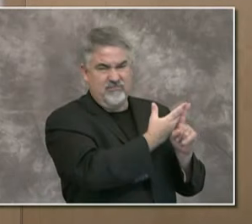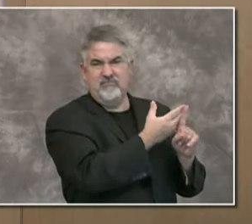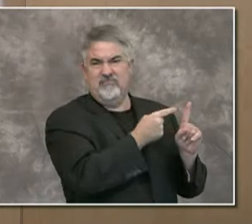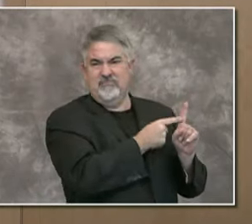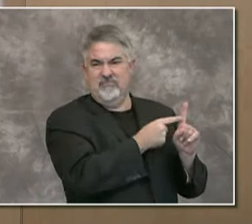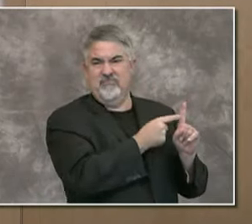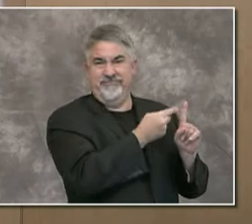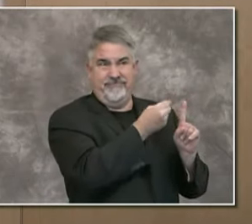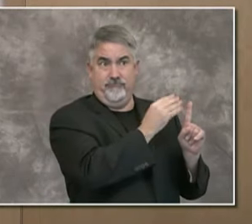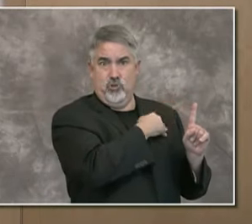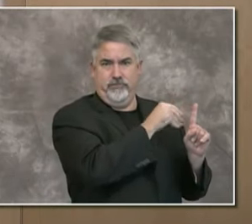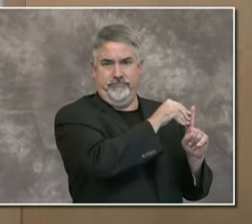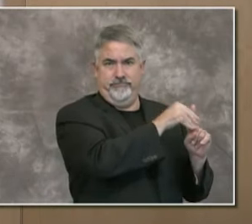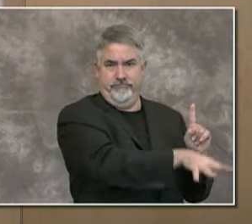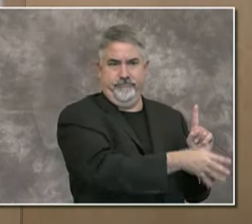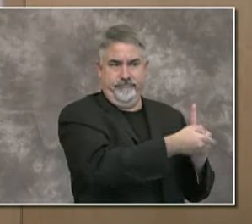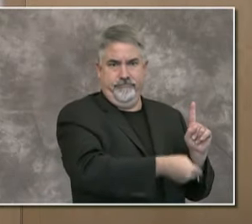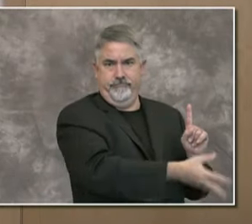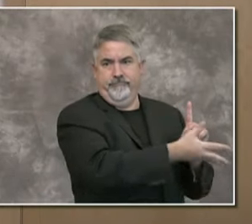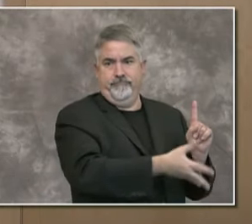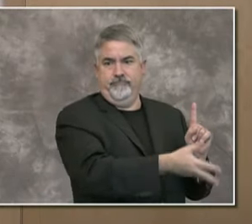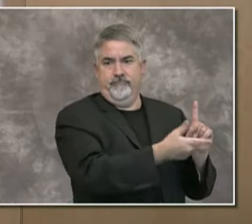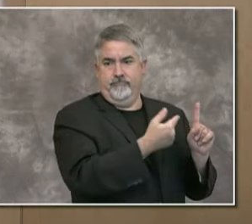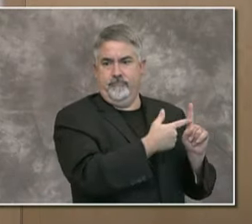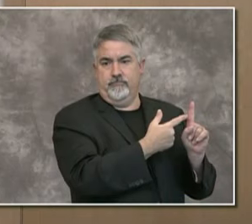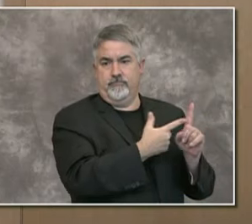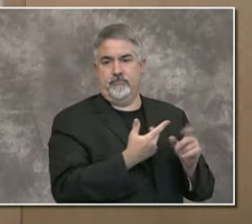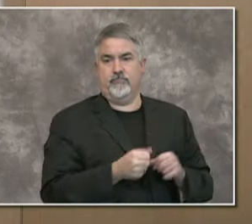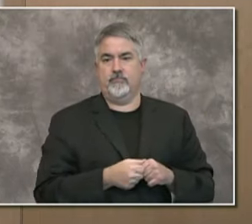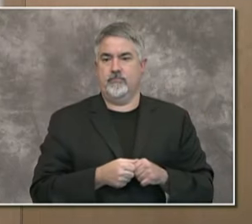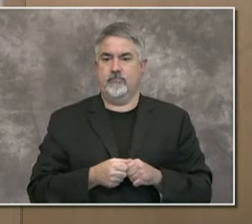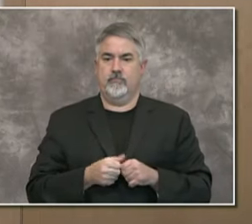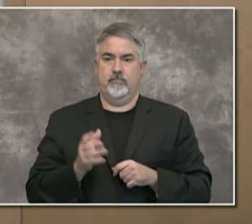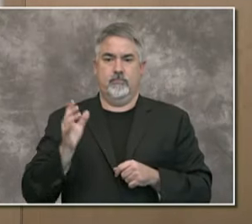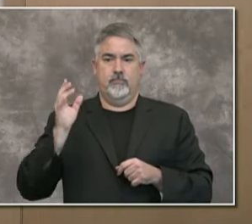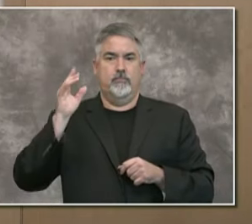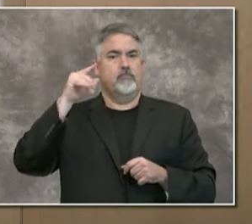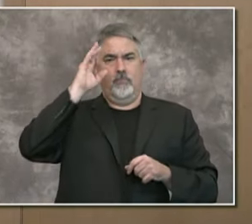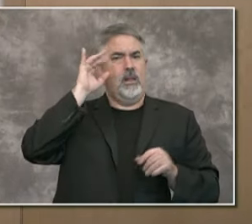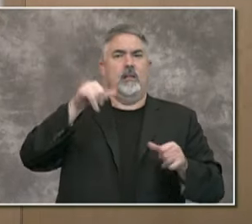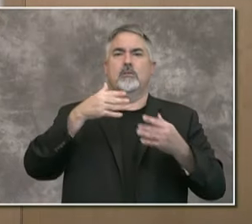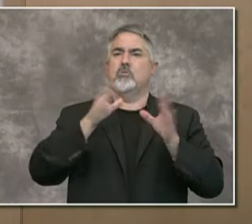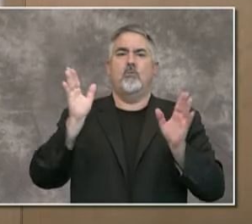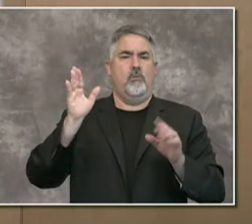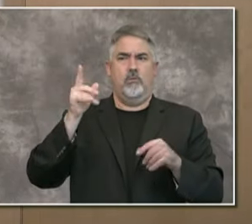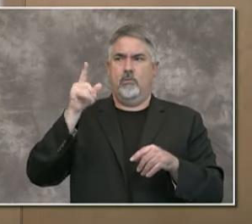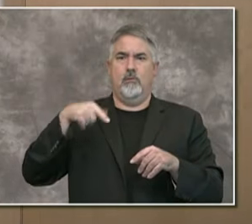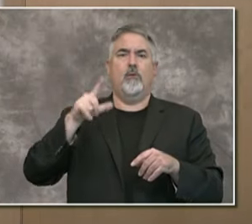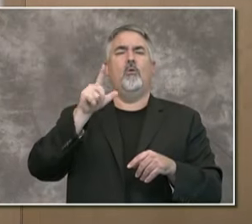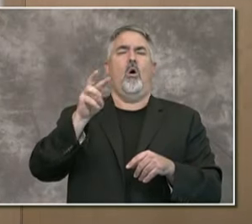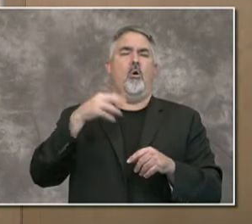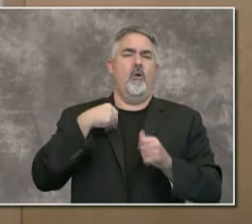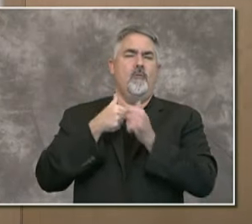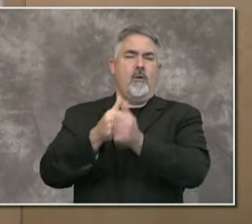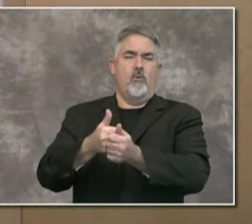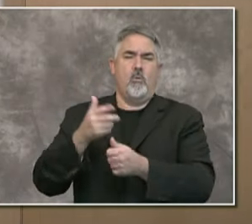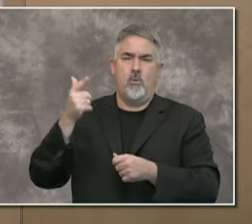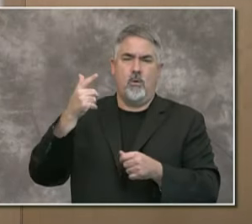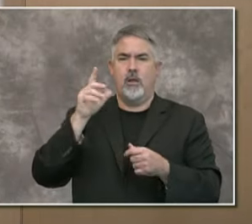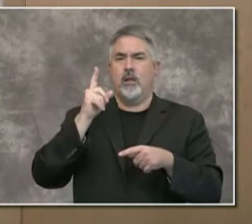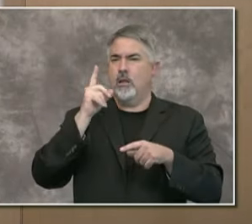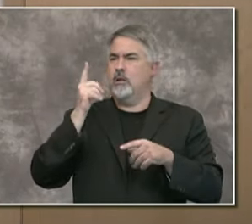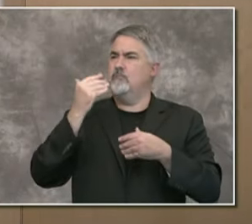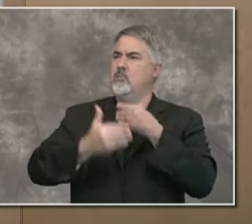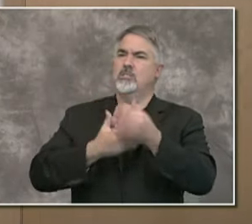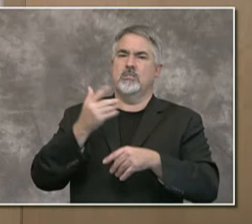that with every disease, not just COVID-19. So that is our process. And as soon as we find out about a positive, we begin